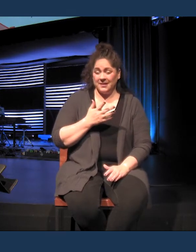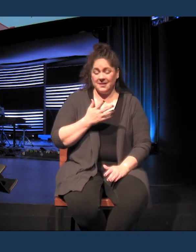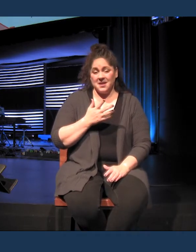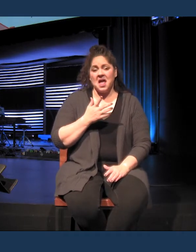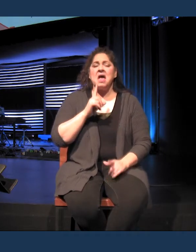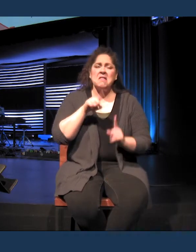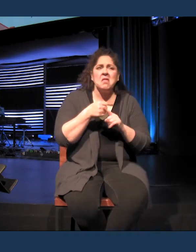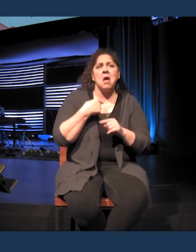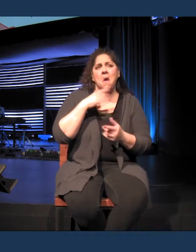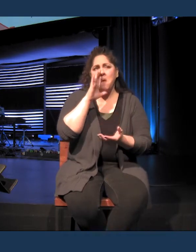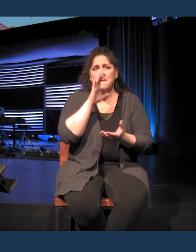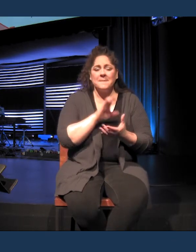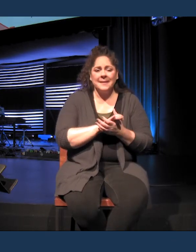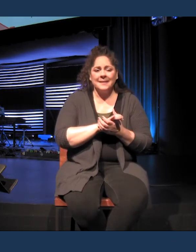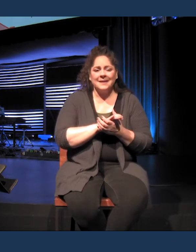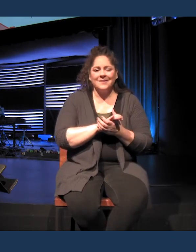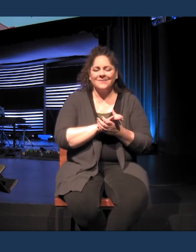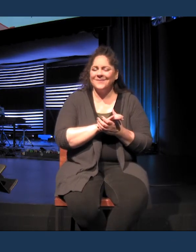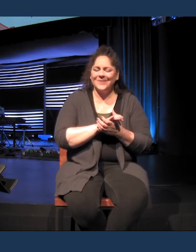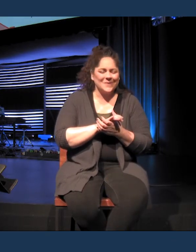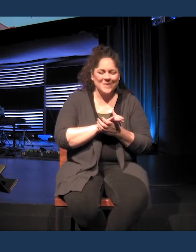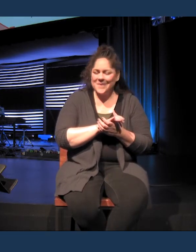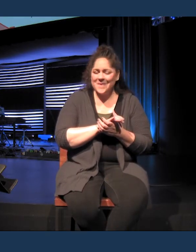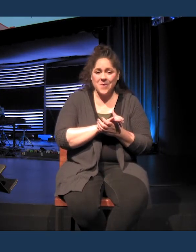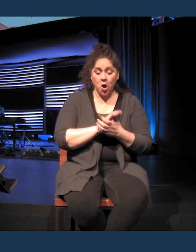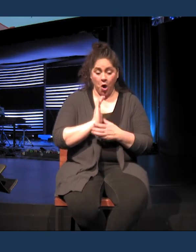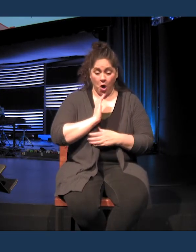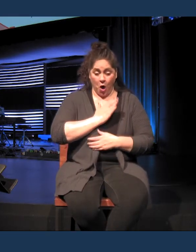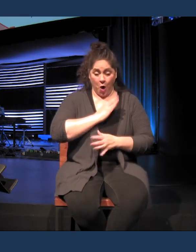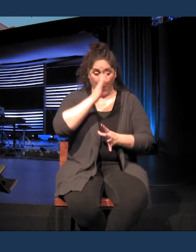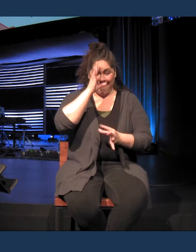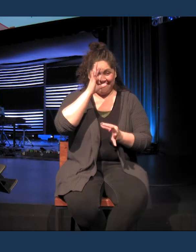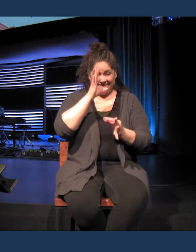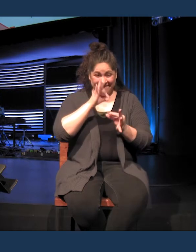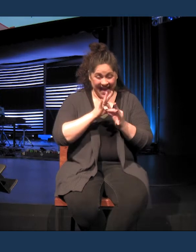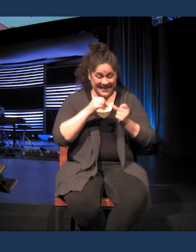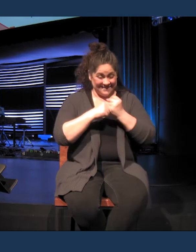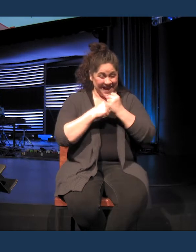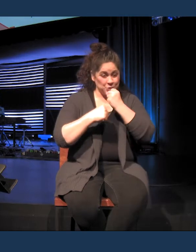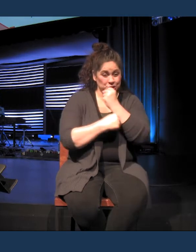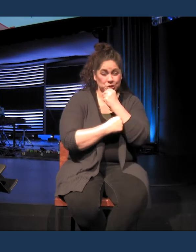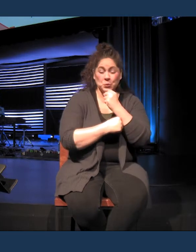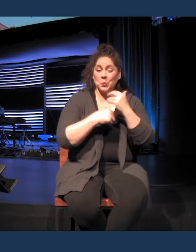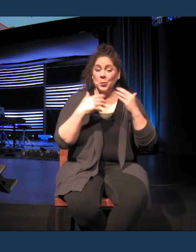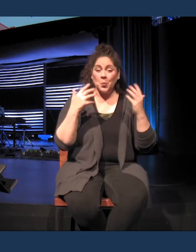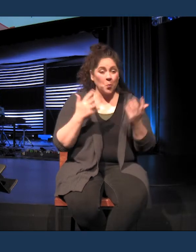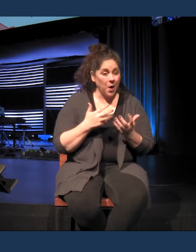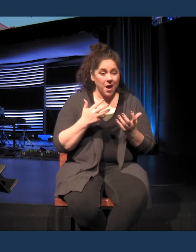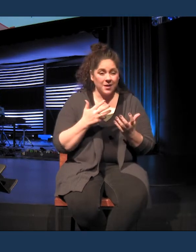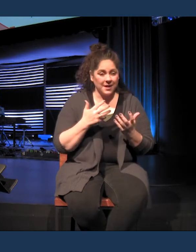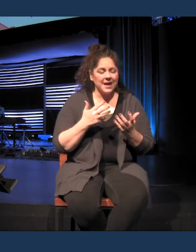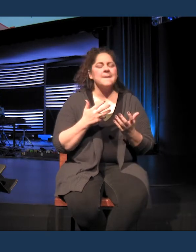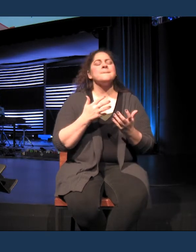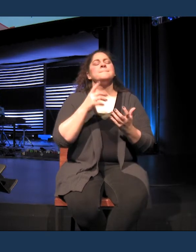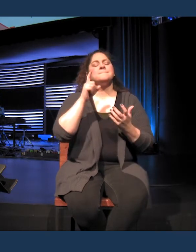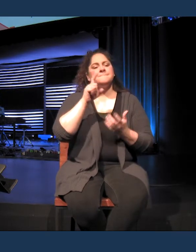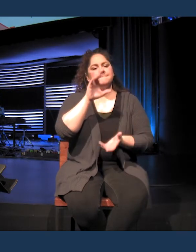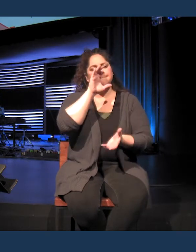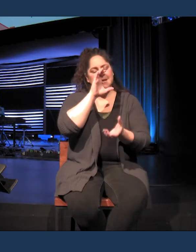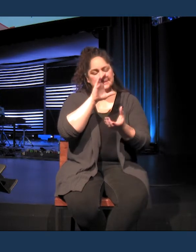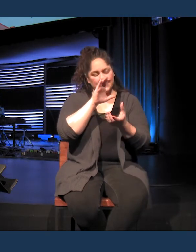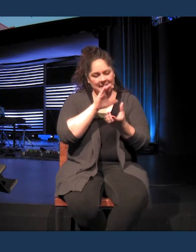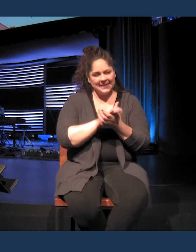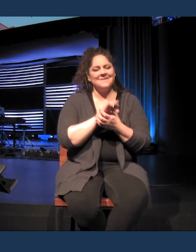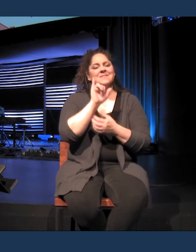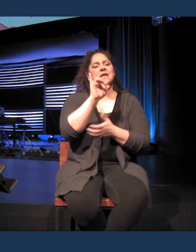Then I'll believe it. The foundation of our faith is believing that